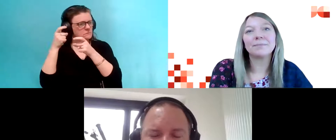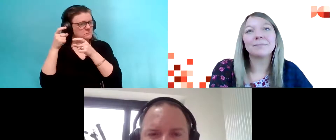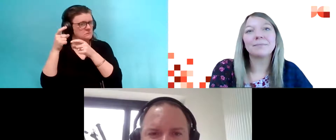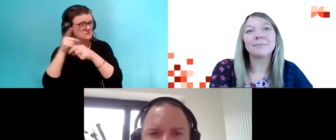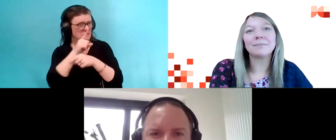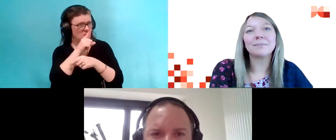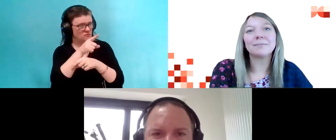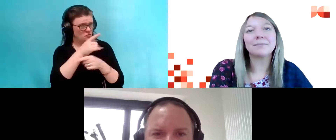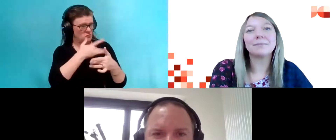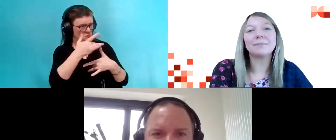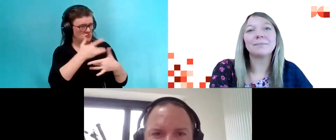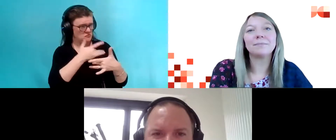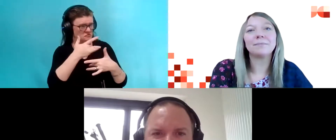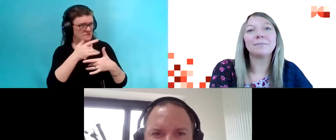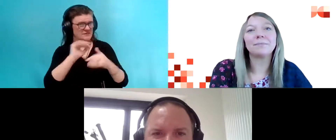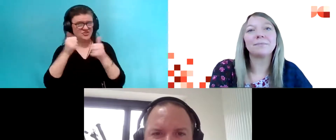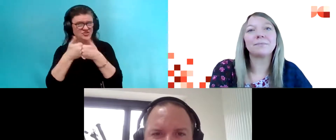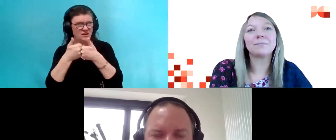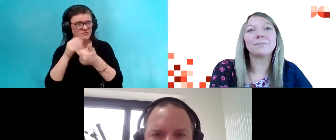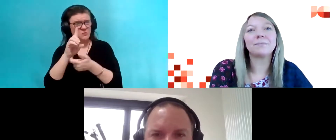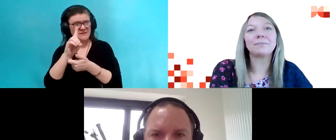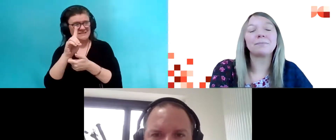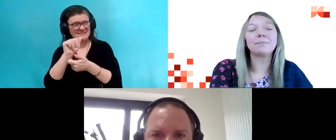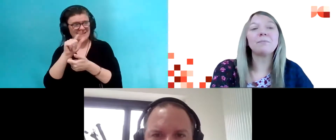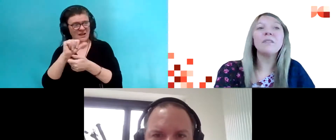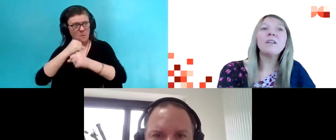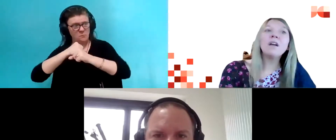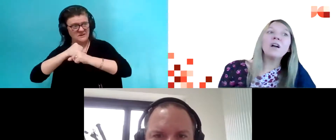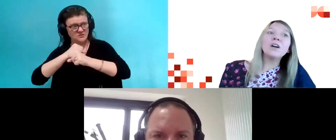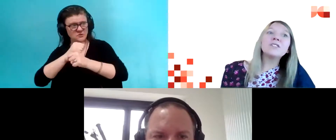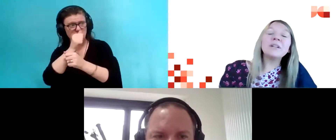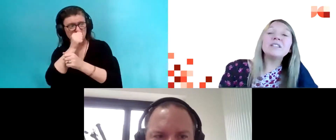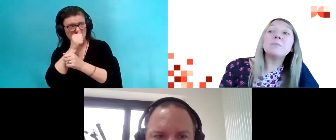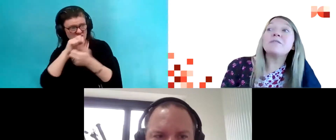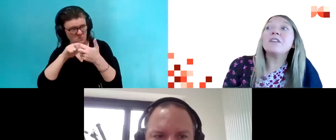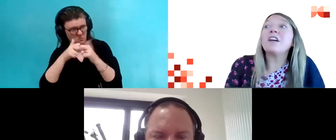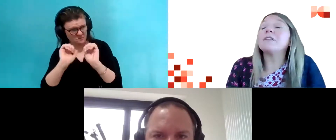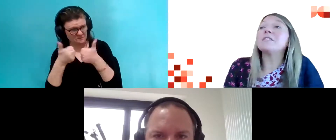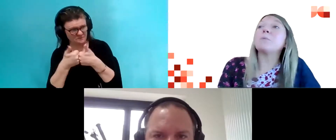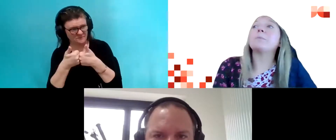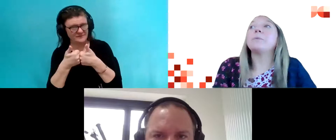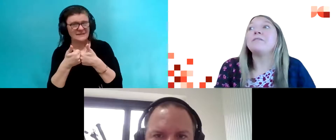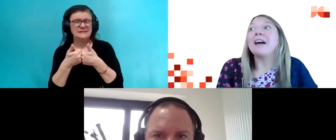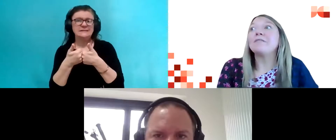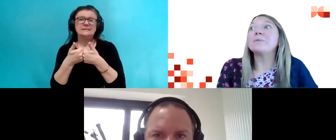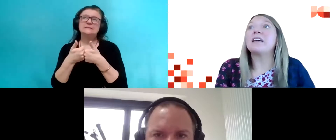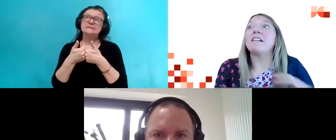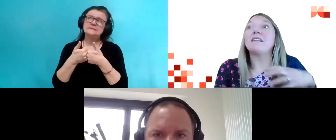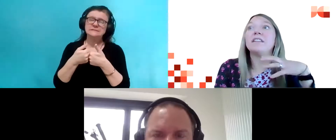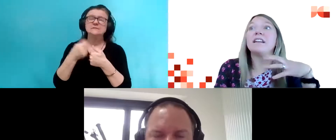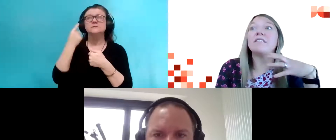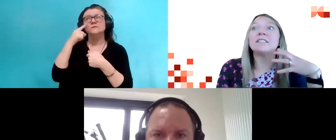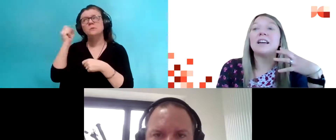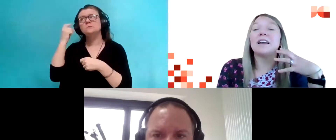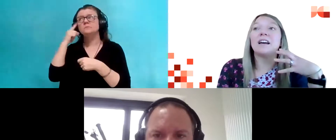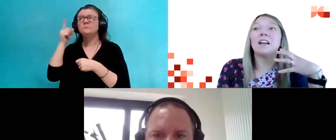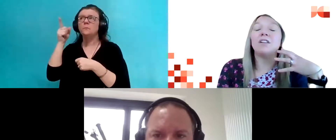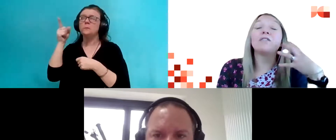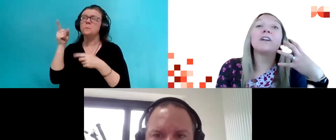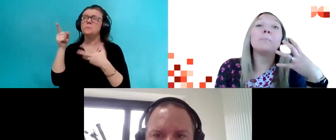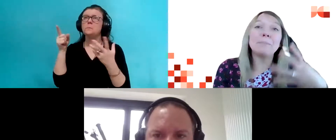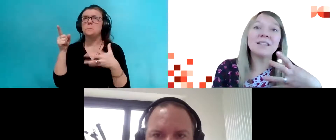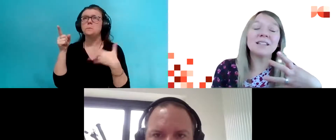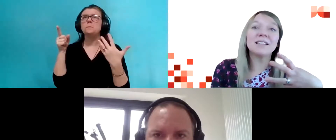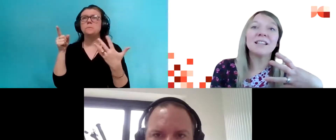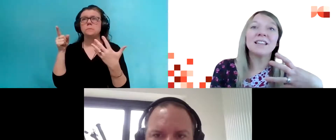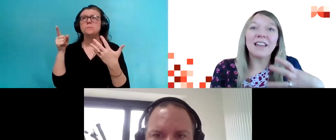protection regulation in other countries? So in terms of the governance, what we found was that there is a